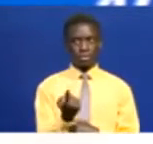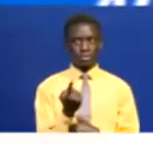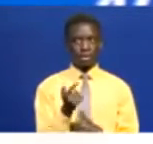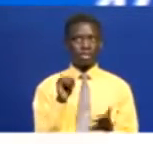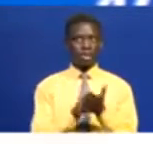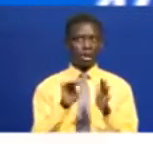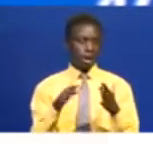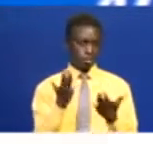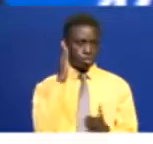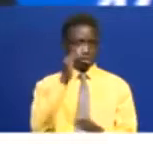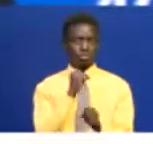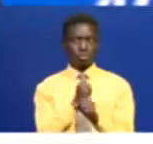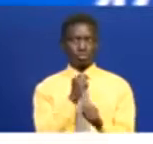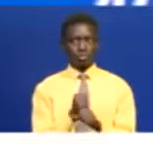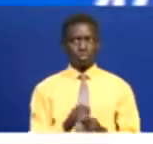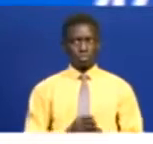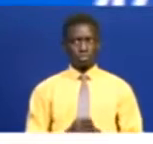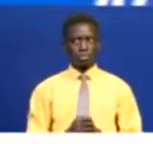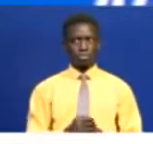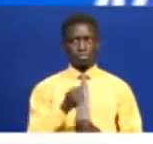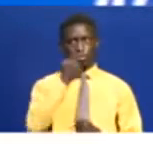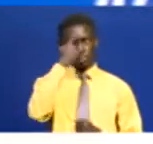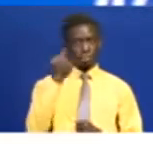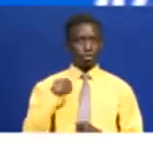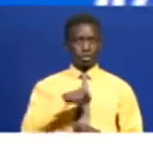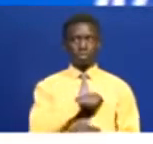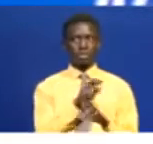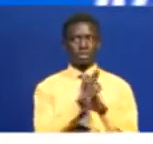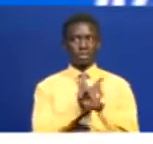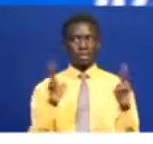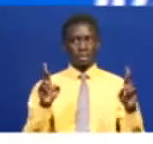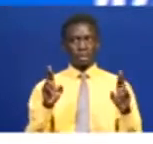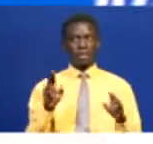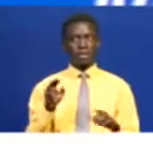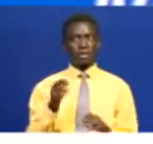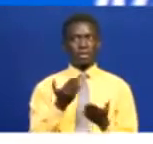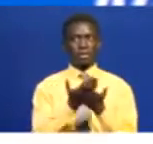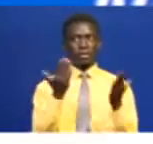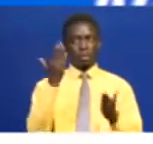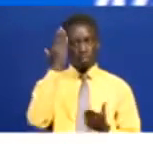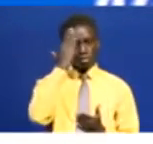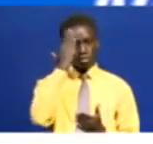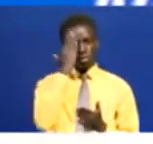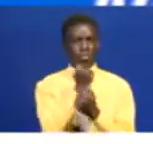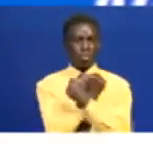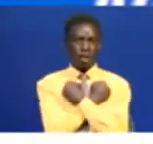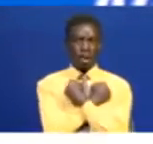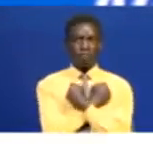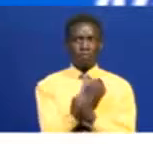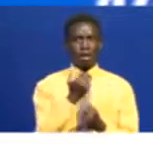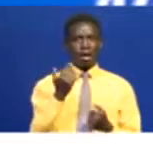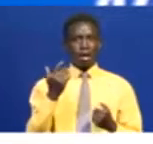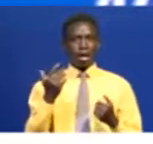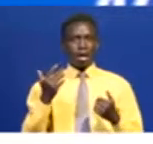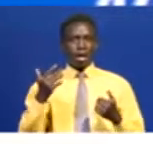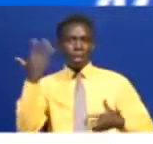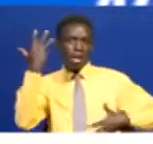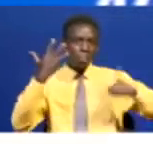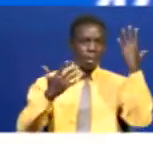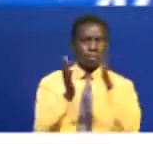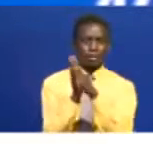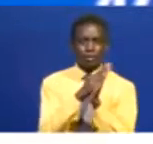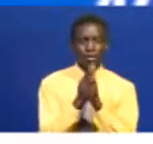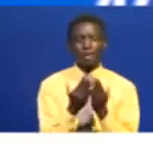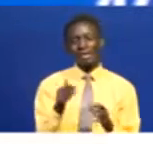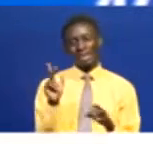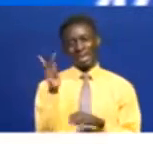ndio mtafanya. Kwa sababu tuko tayari. Na nyinyi unajua mnapenda ku mambo ya vishasha sana pale. Sisi hapa